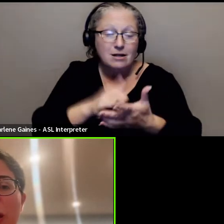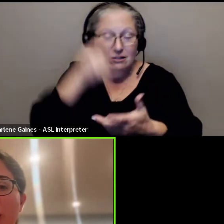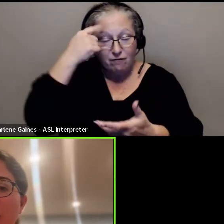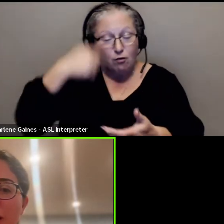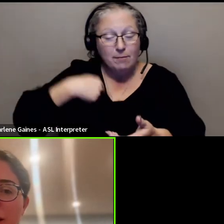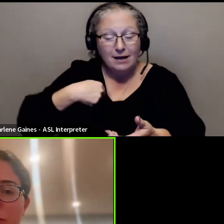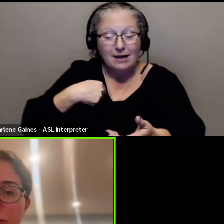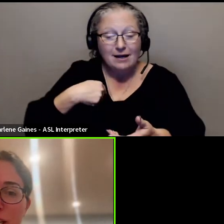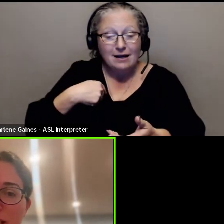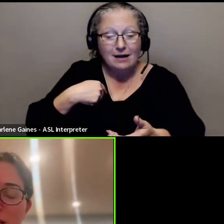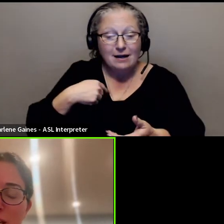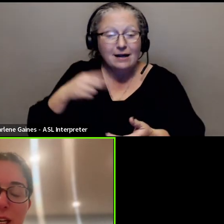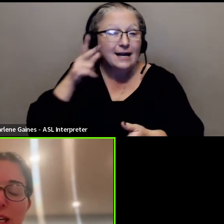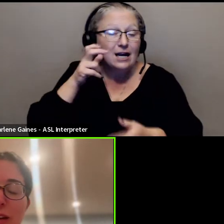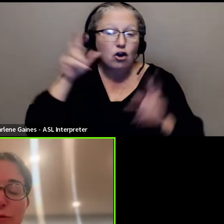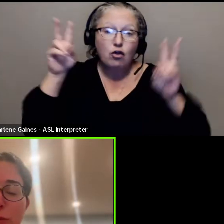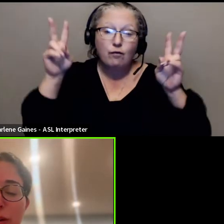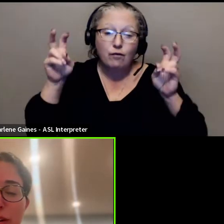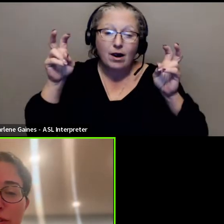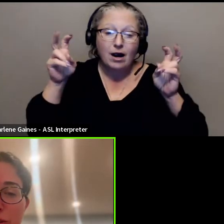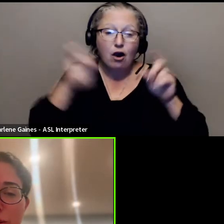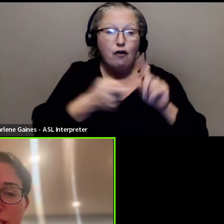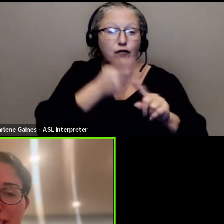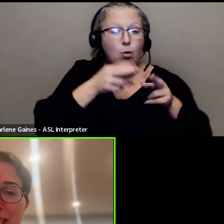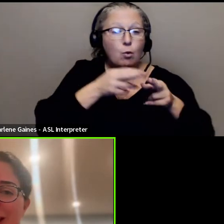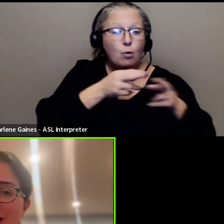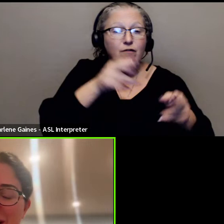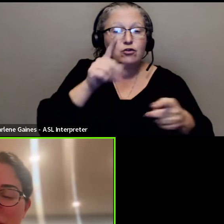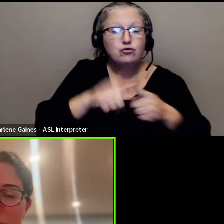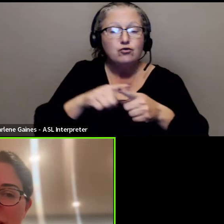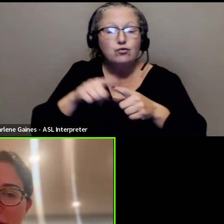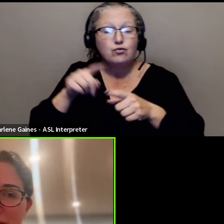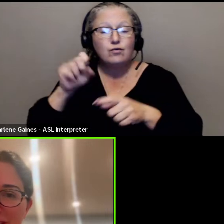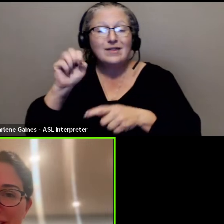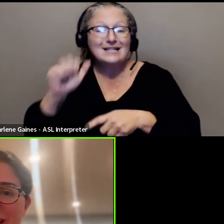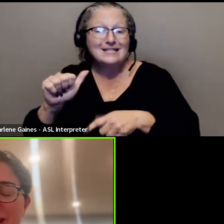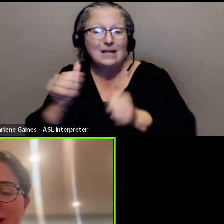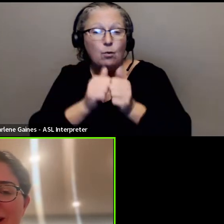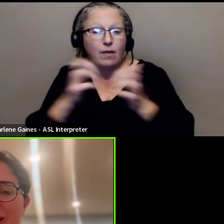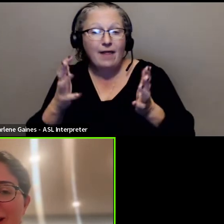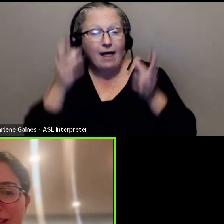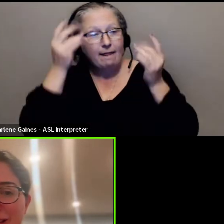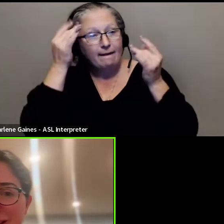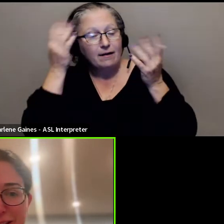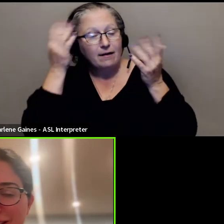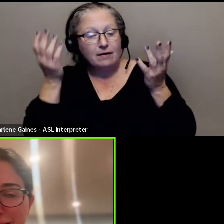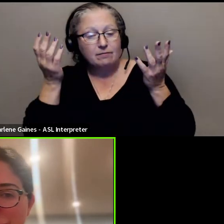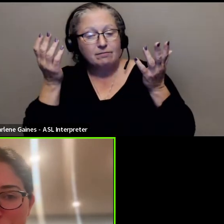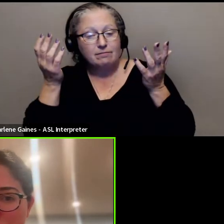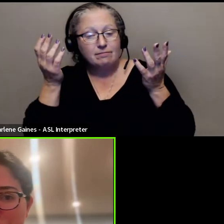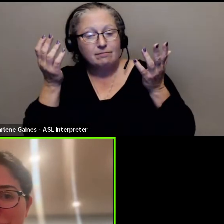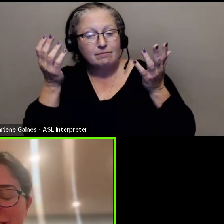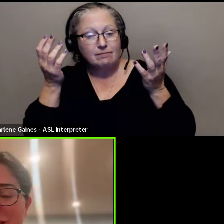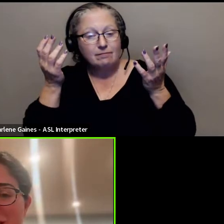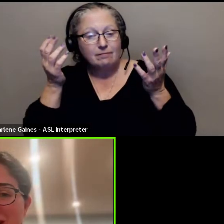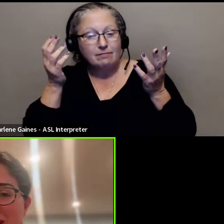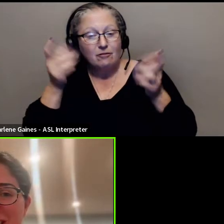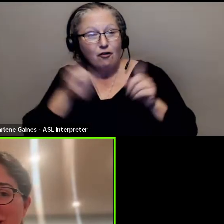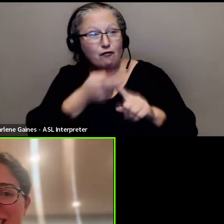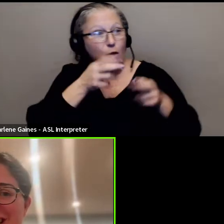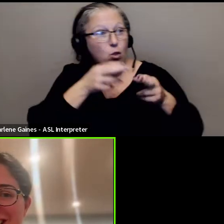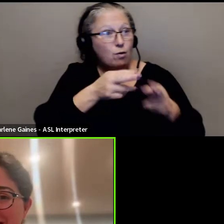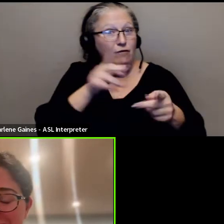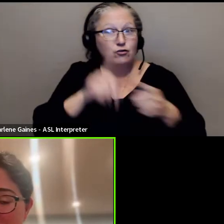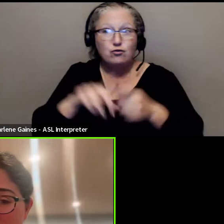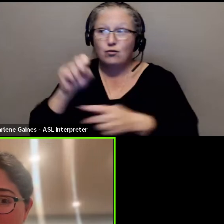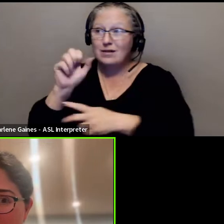to hear the phrase "from the river to the sea" without thinking that from the river to the sea, it